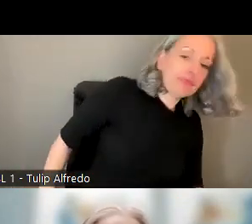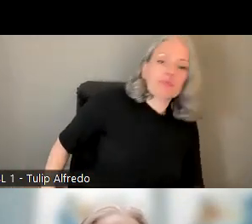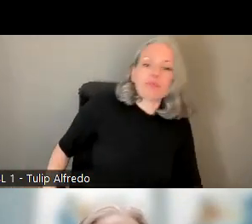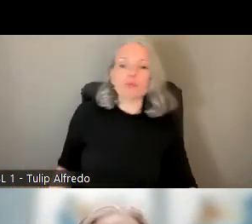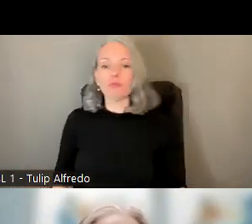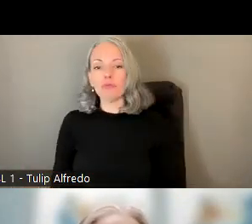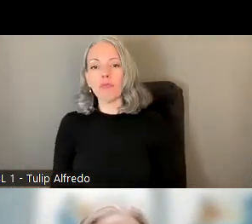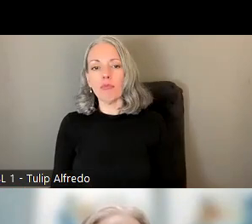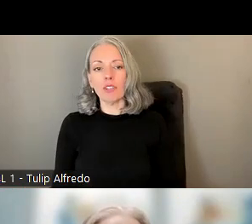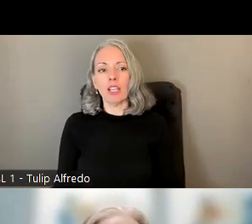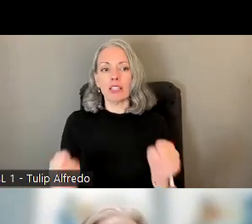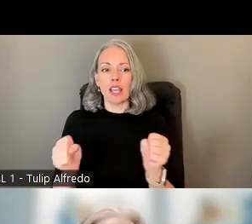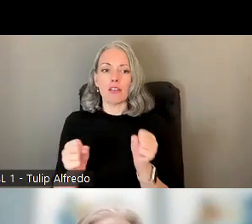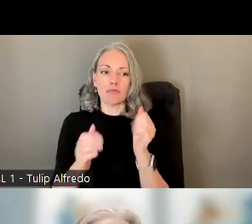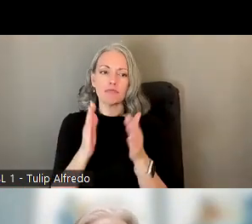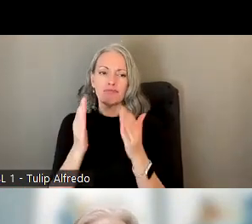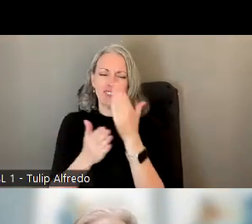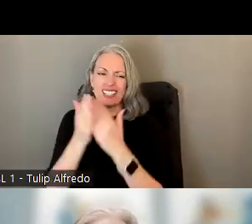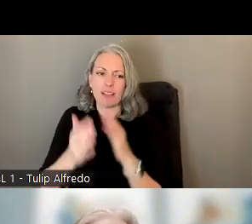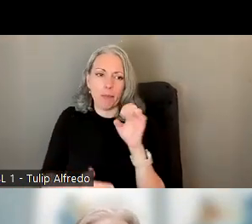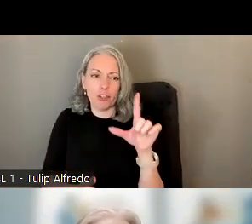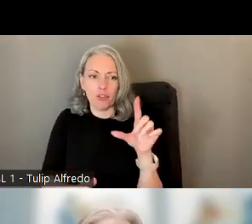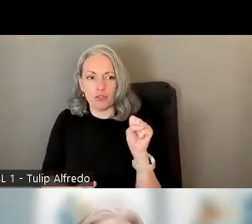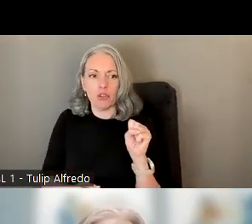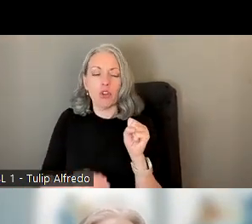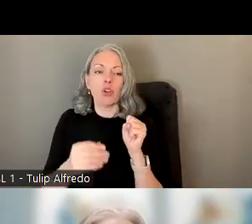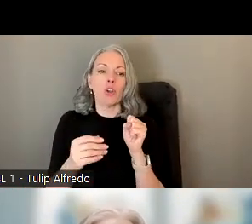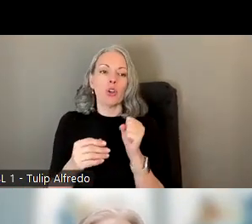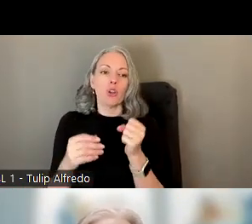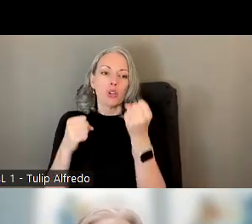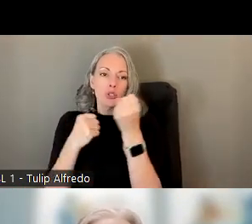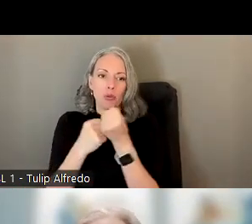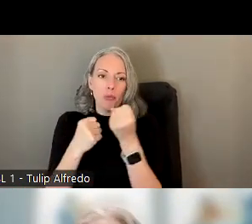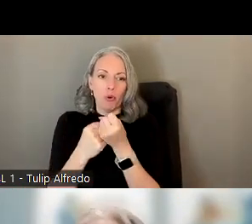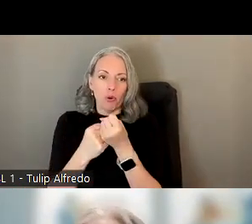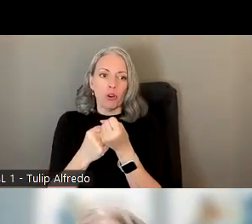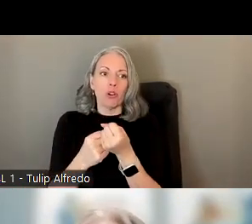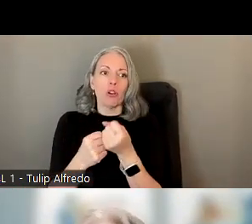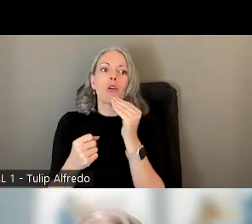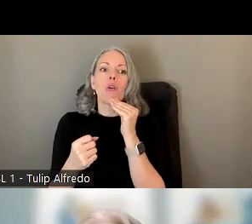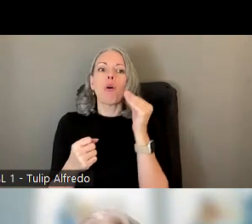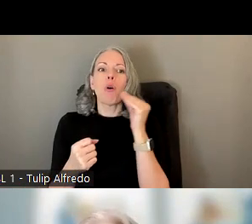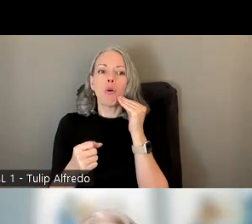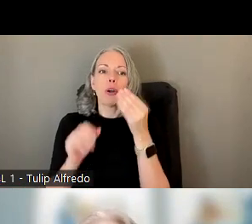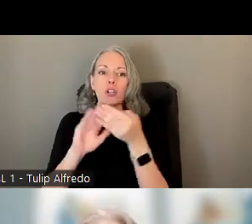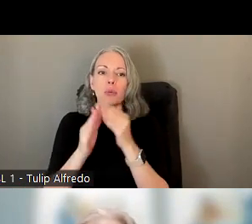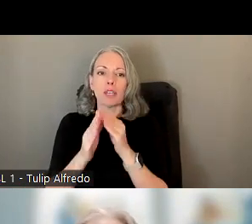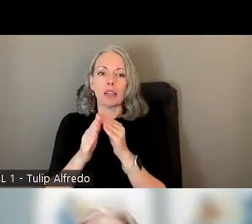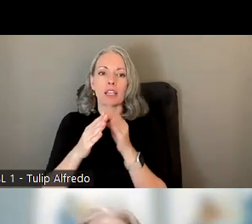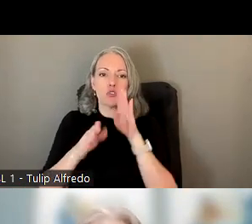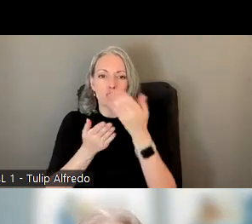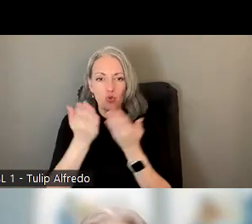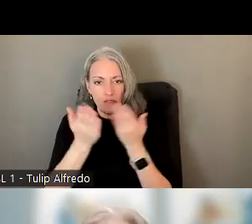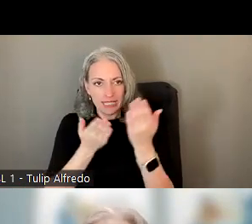Okay, now a couple of bills that are related to home and community-based services. We've talked some already today about